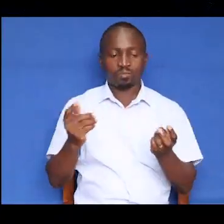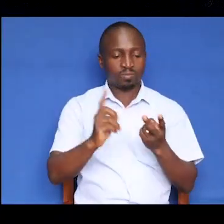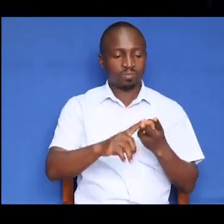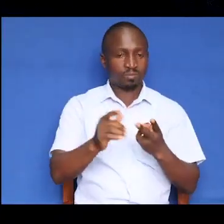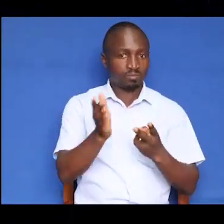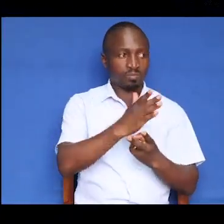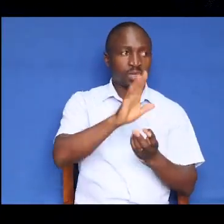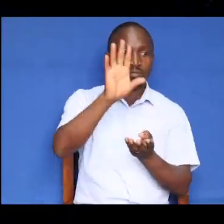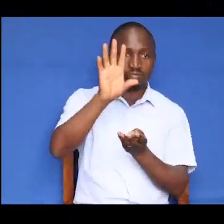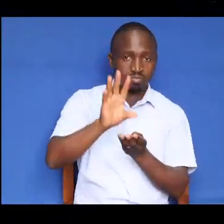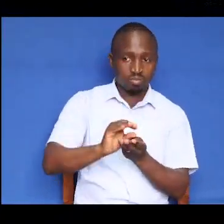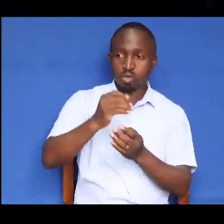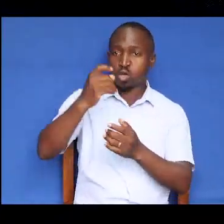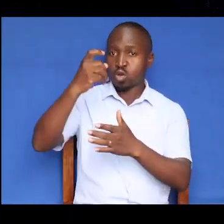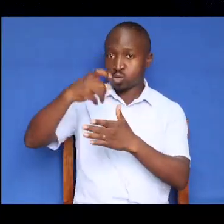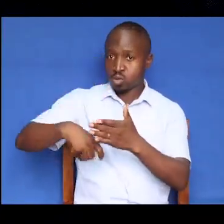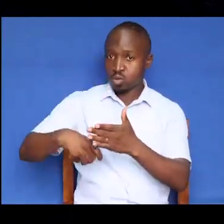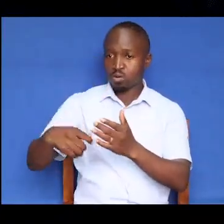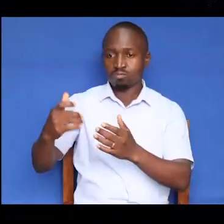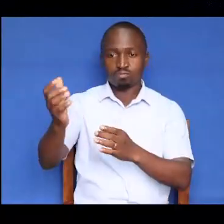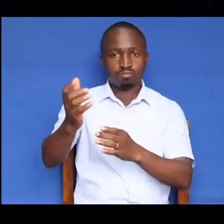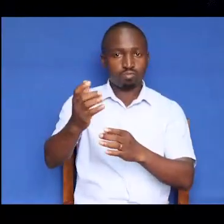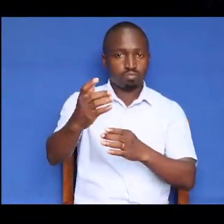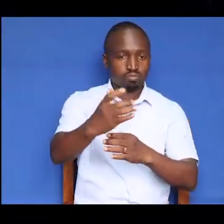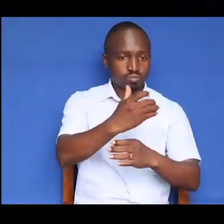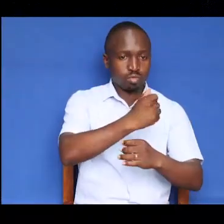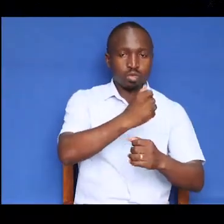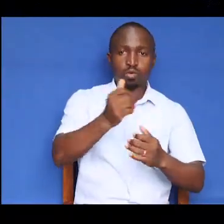add tax collected from people incomes. We call